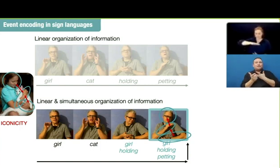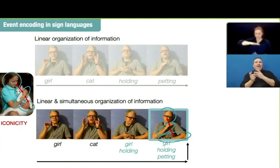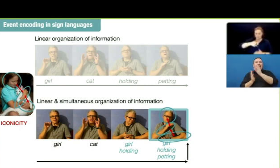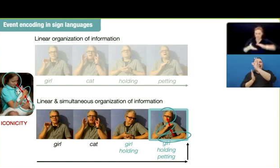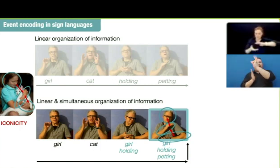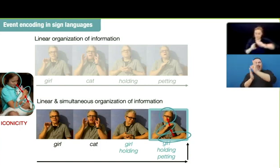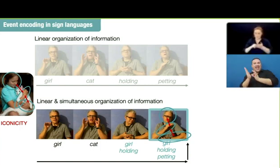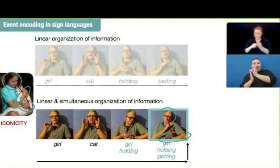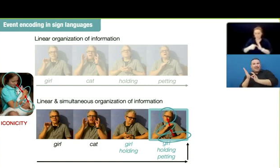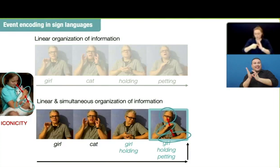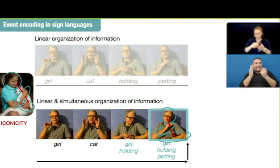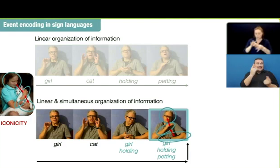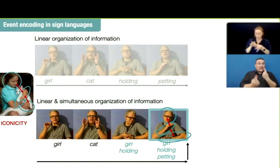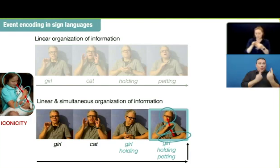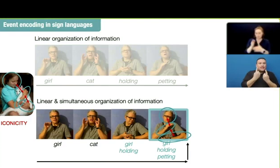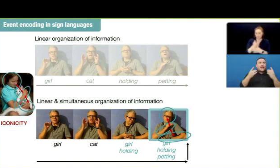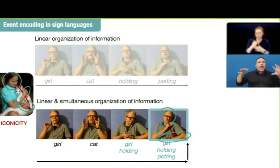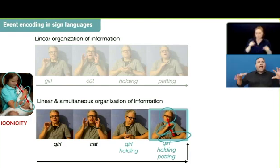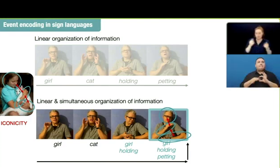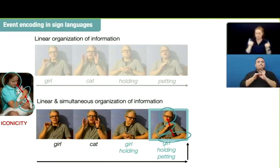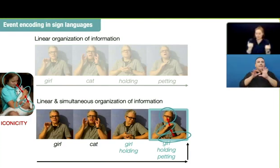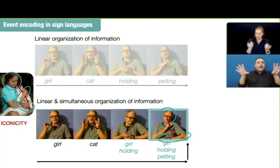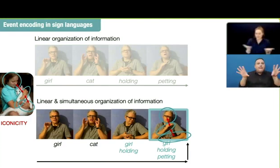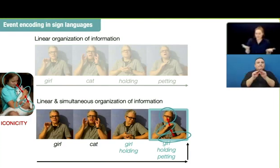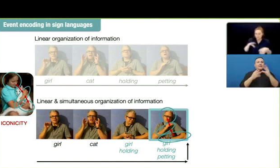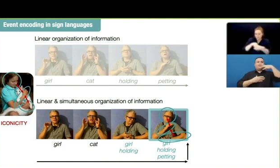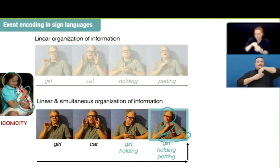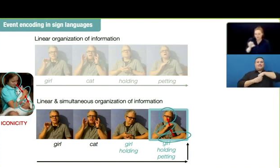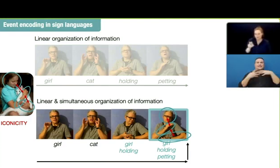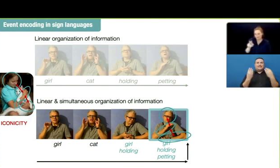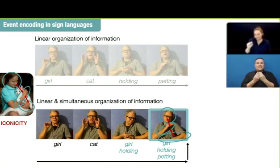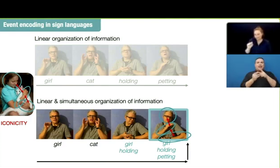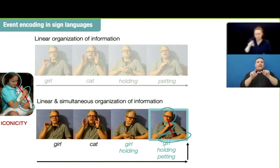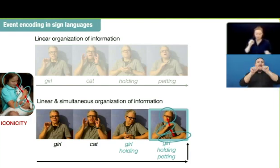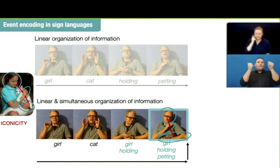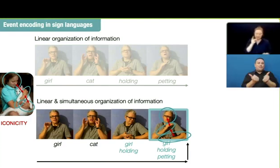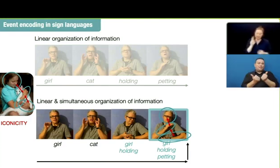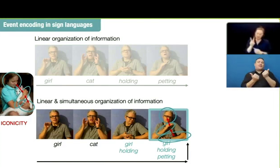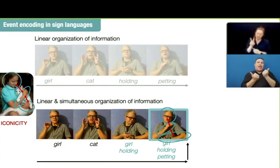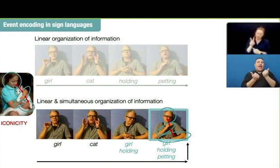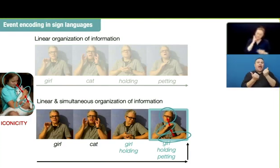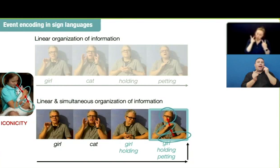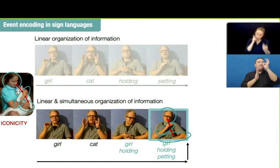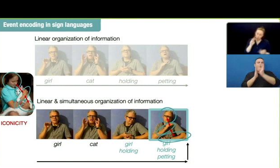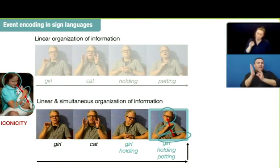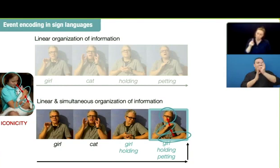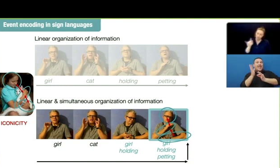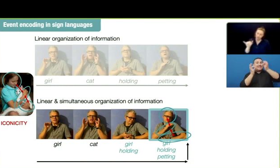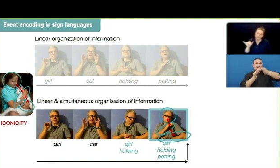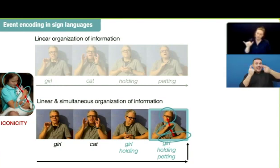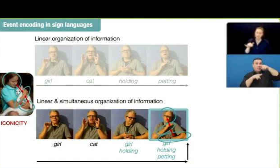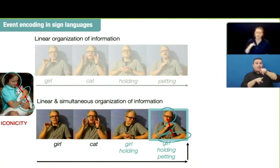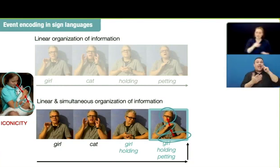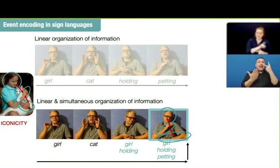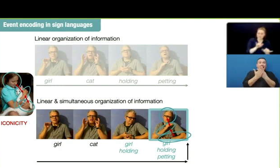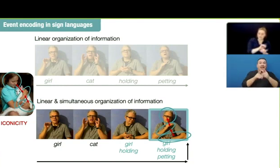between elements in the event. Here we see that using visual modality-specific properties, simultaneity and